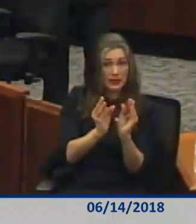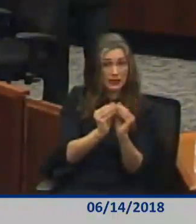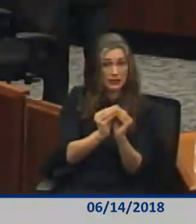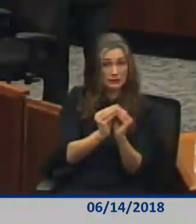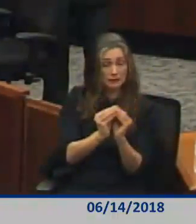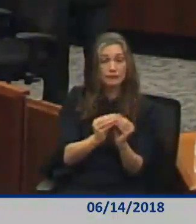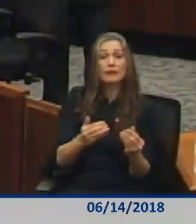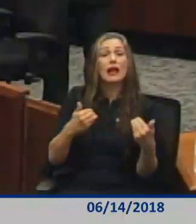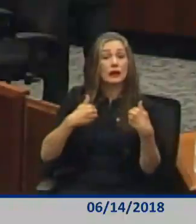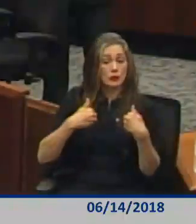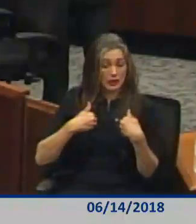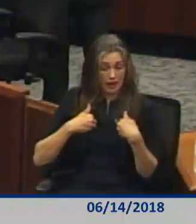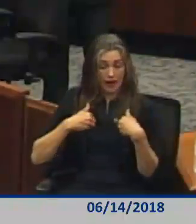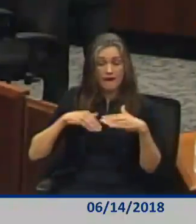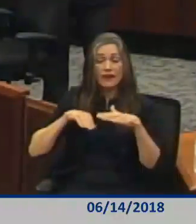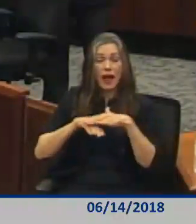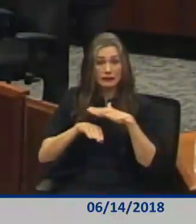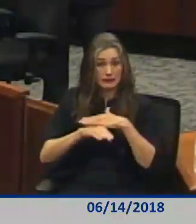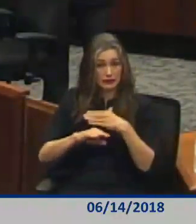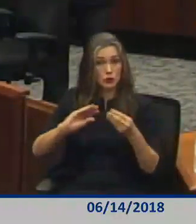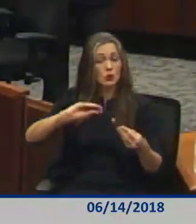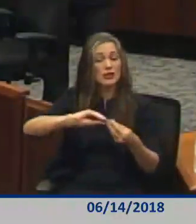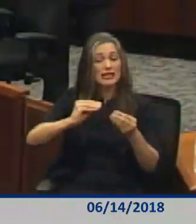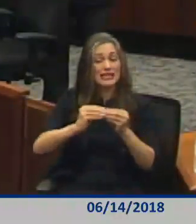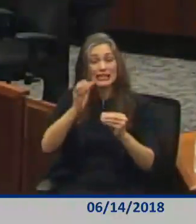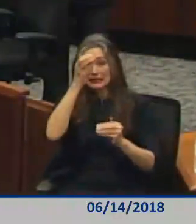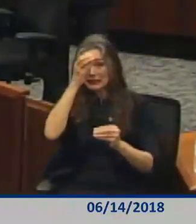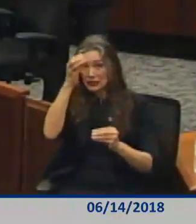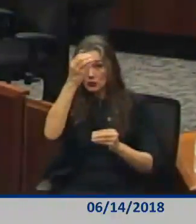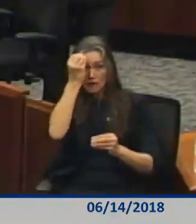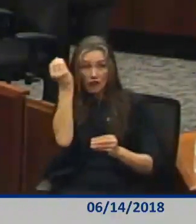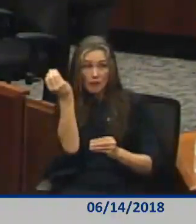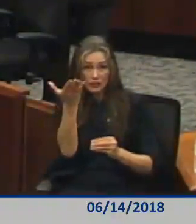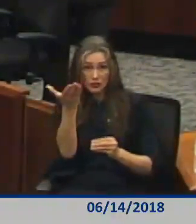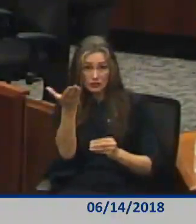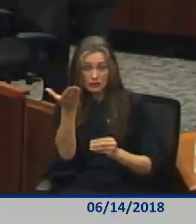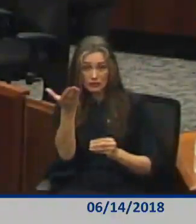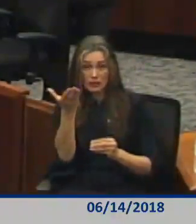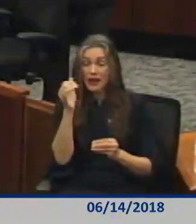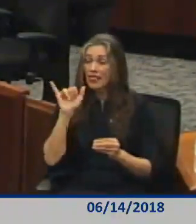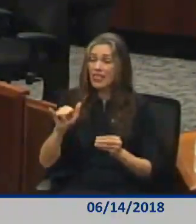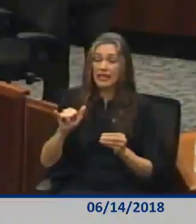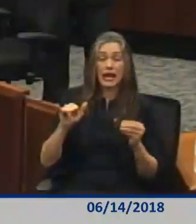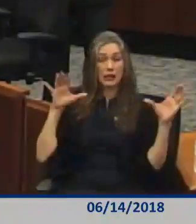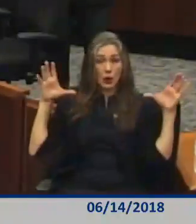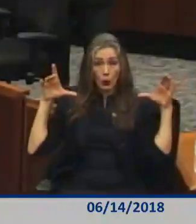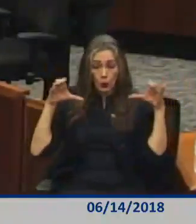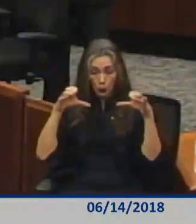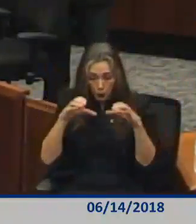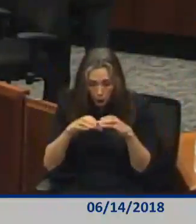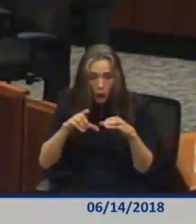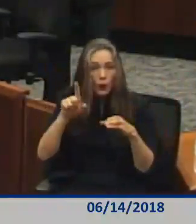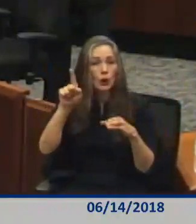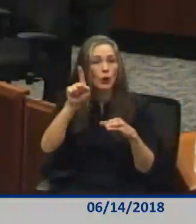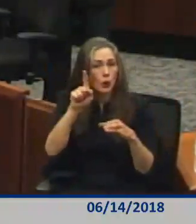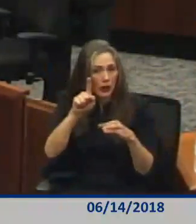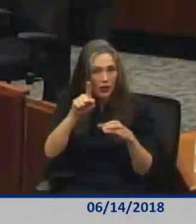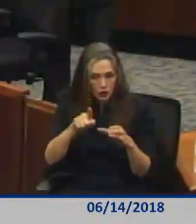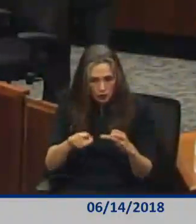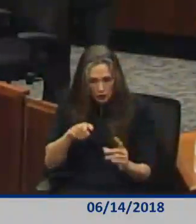provided with reams of digital data, okay? So that, for example, when someone comes in with